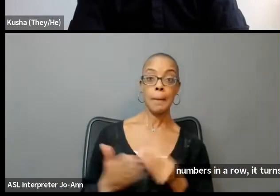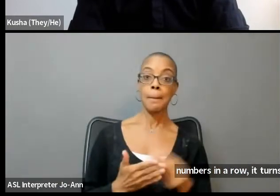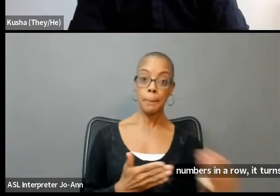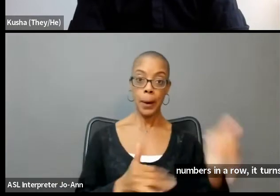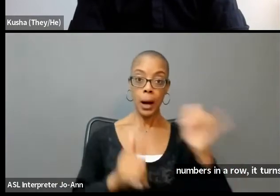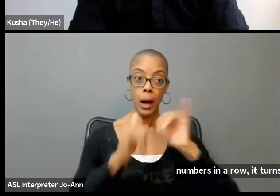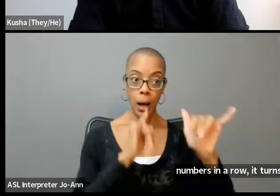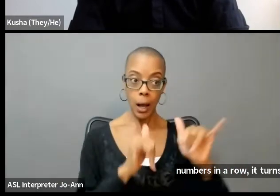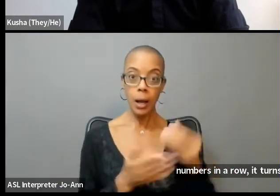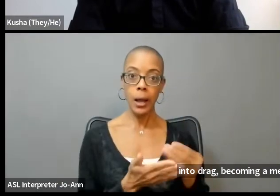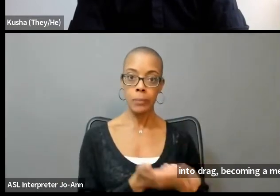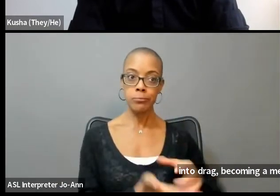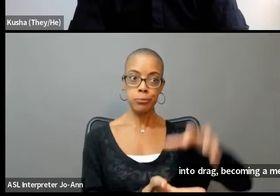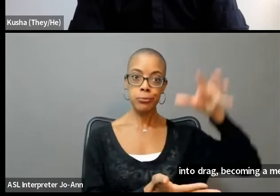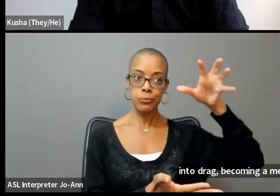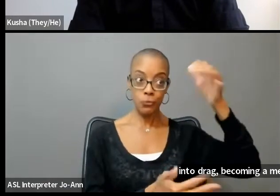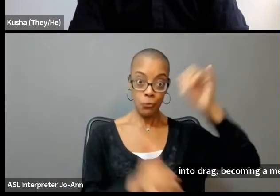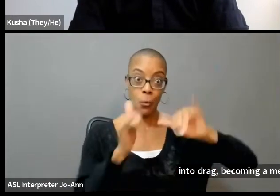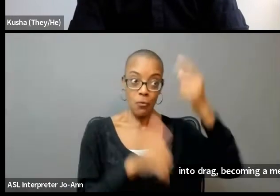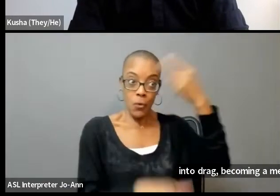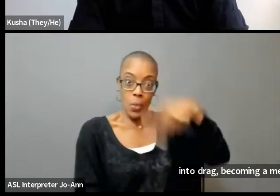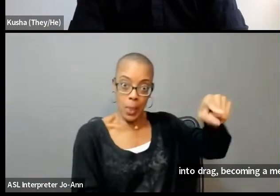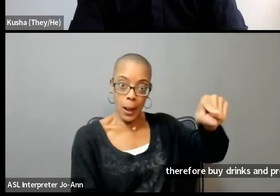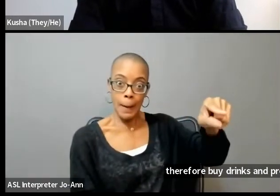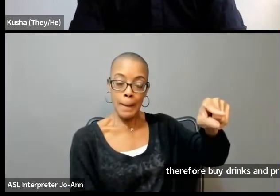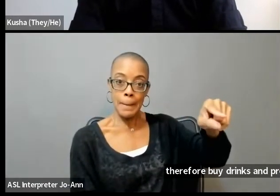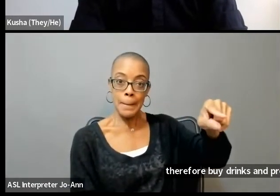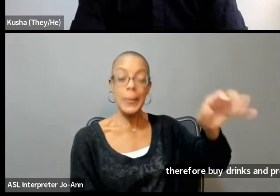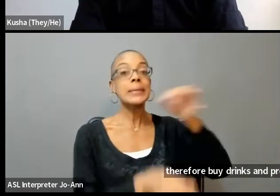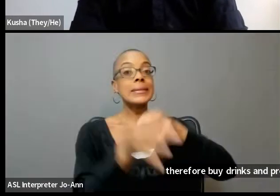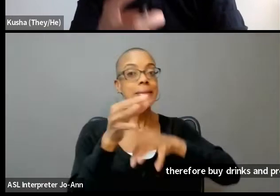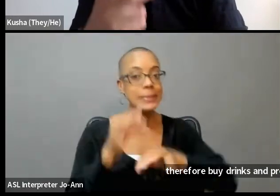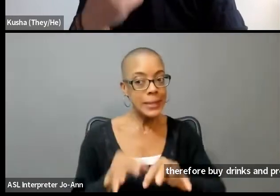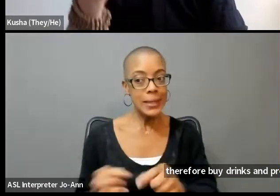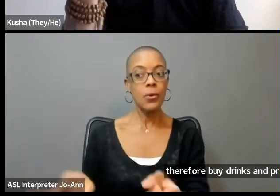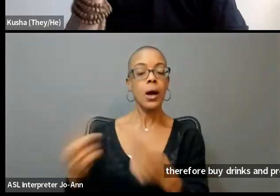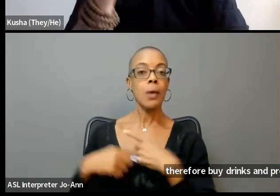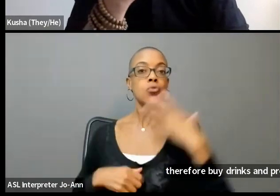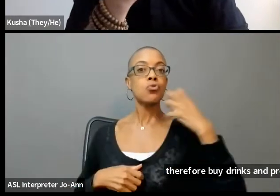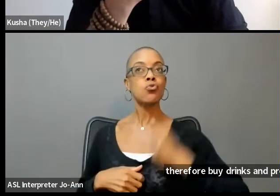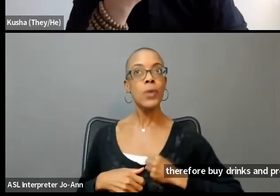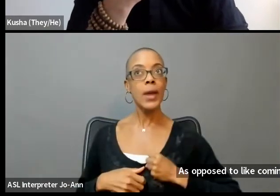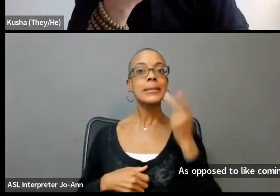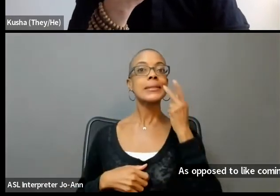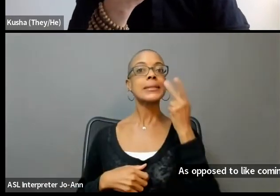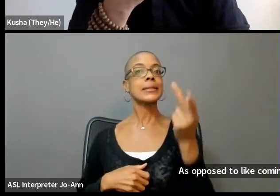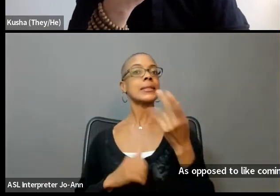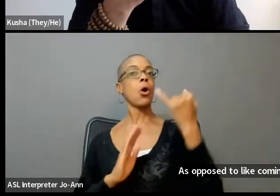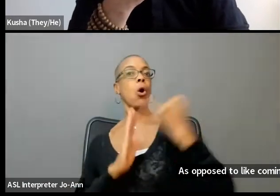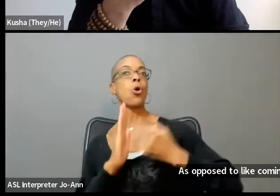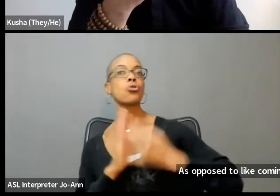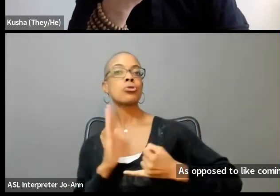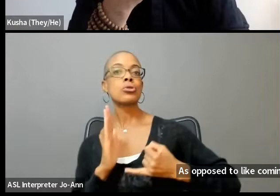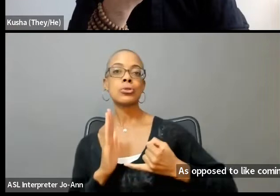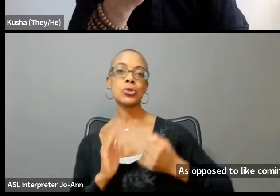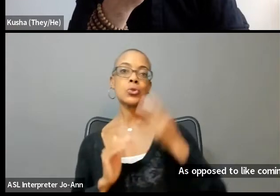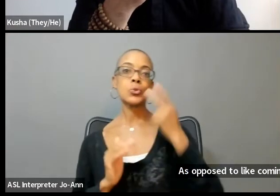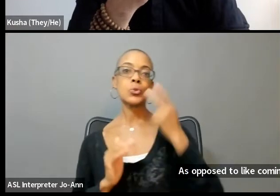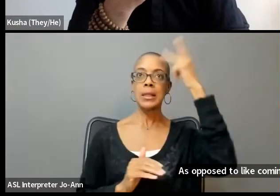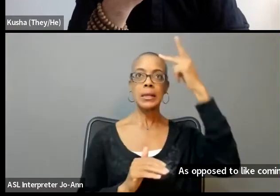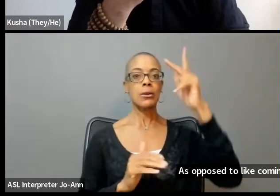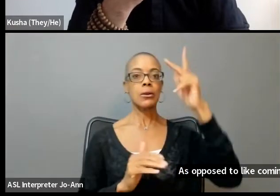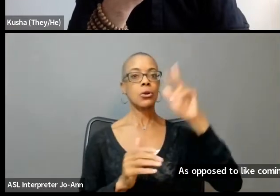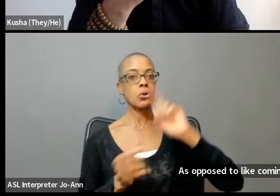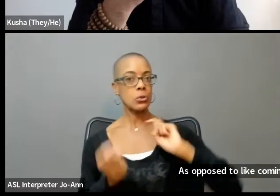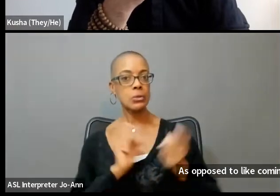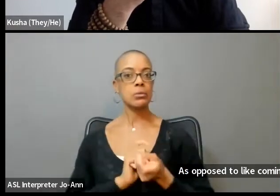more sales for the bar, as opposed to like coming to a drag show for like art, right? For like political transgressive art. And